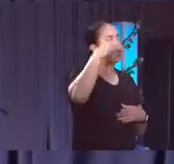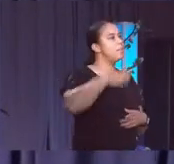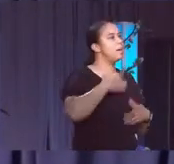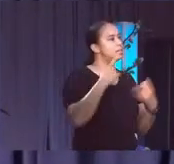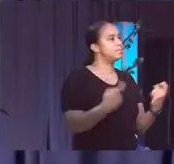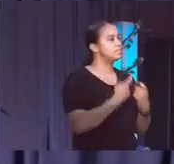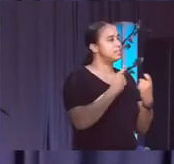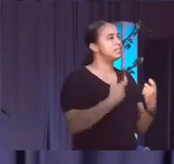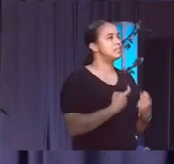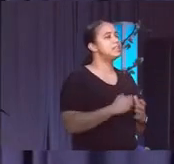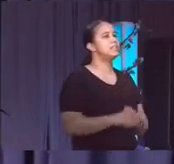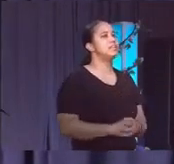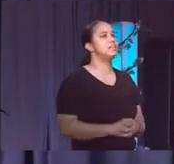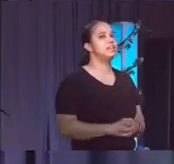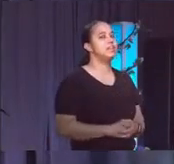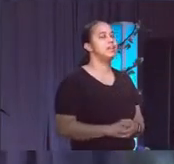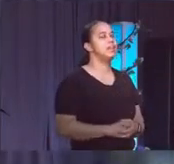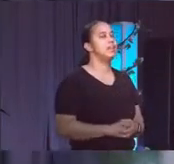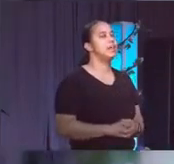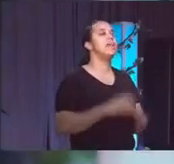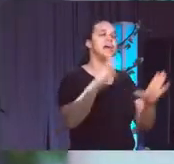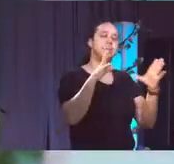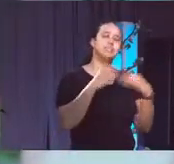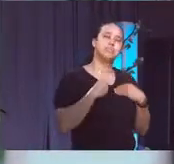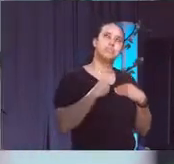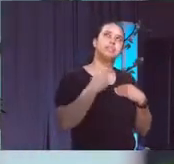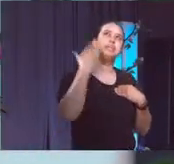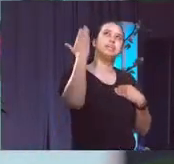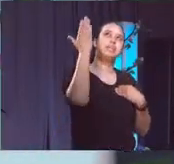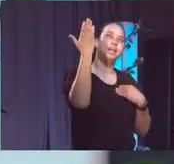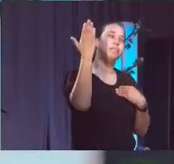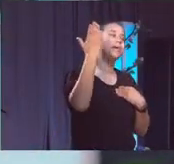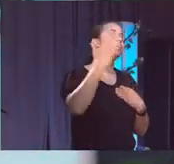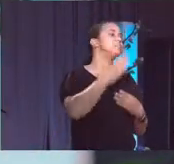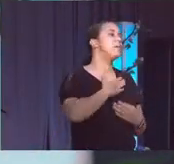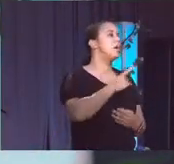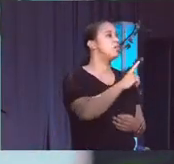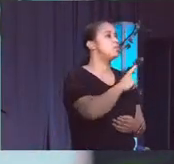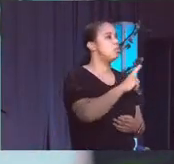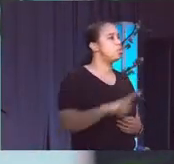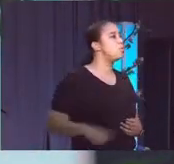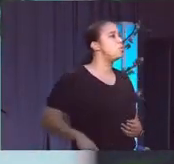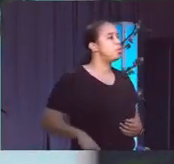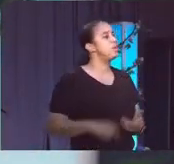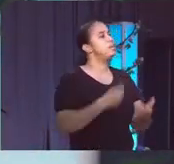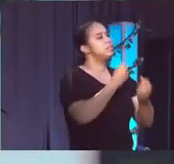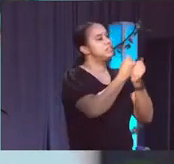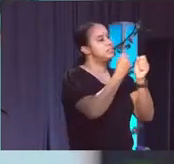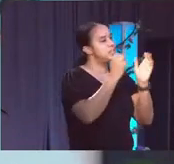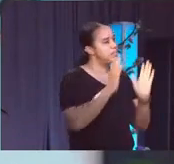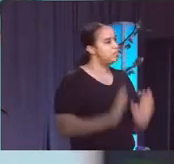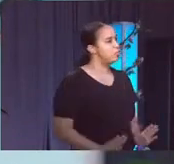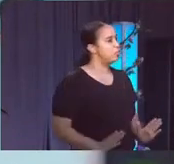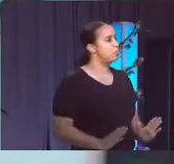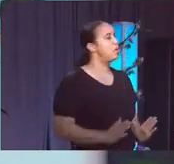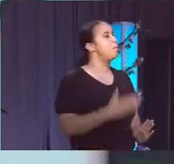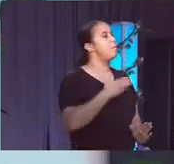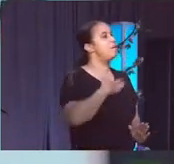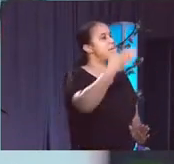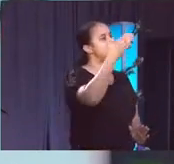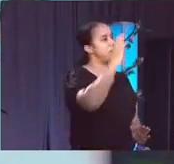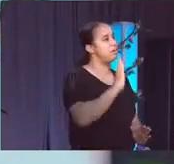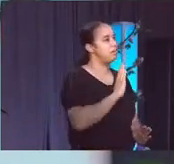I personally accepted him as my Lord, my Savior, my